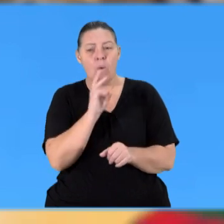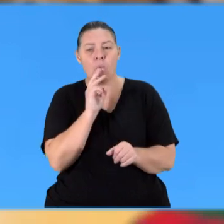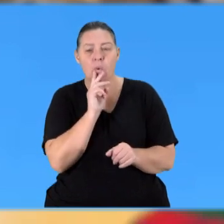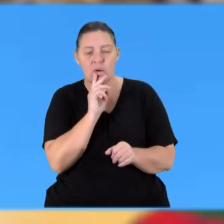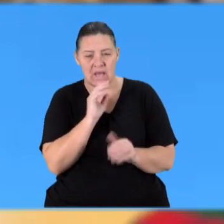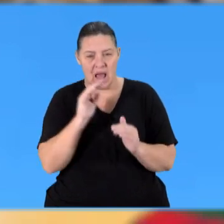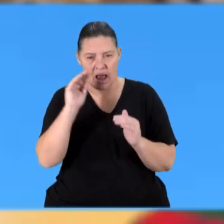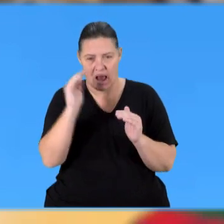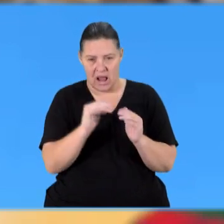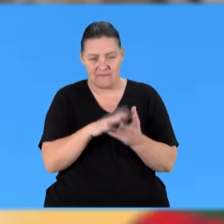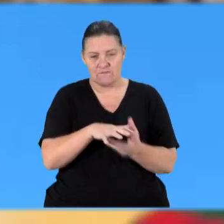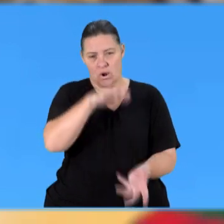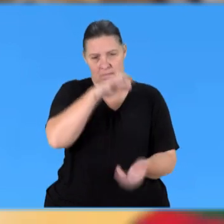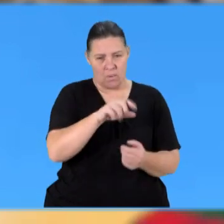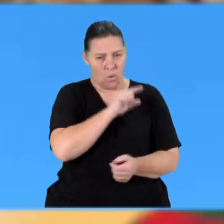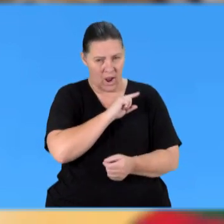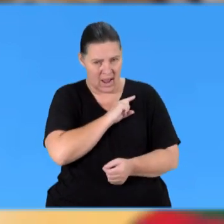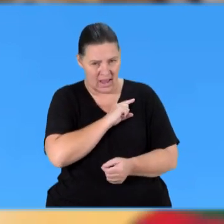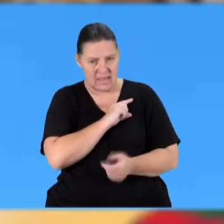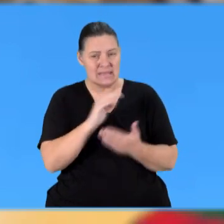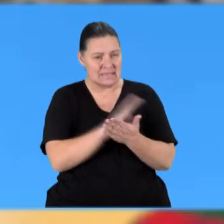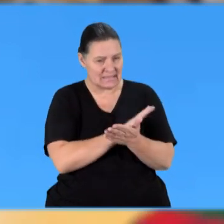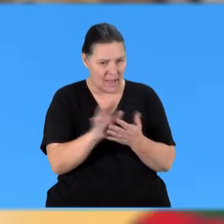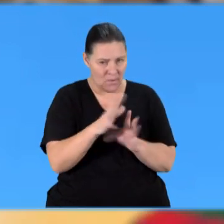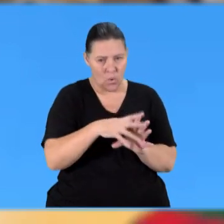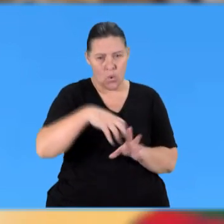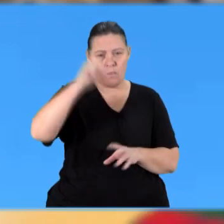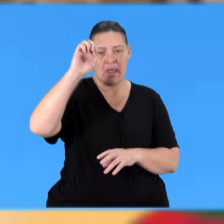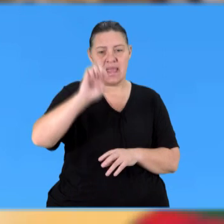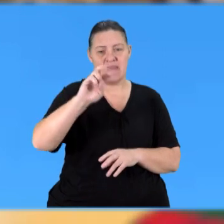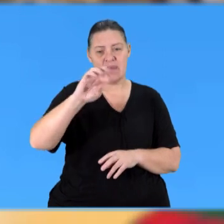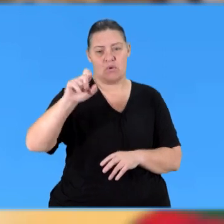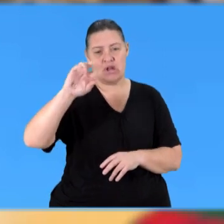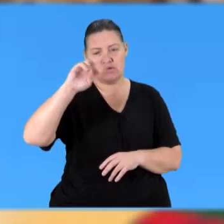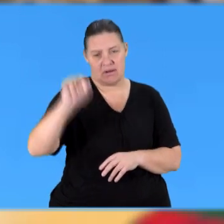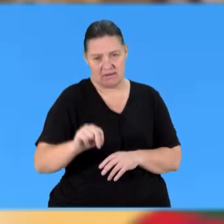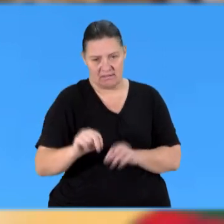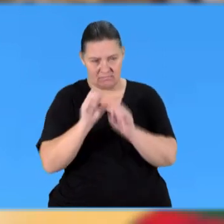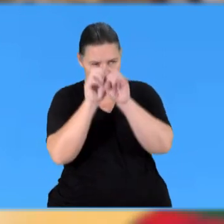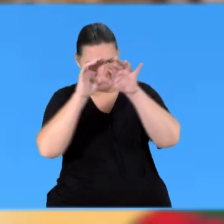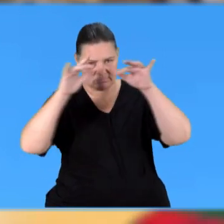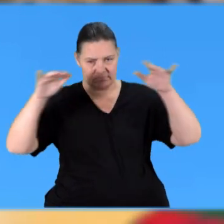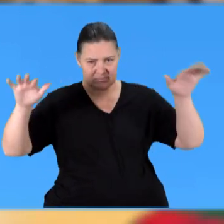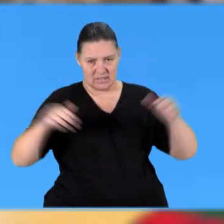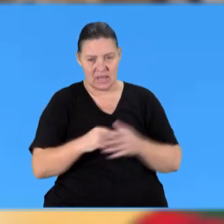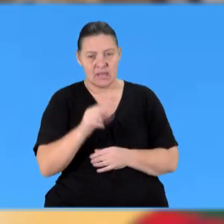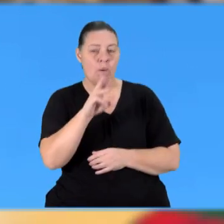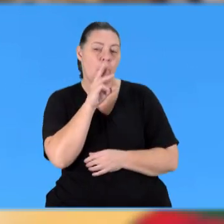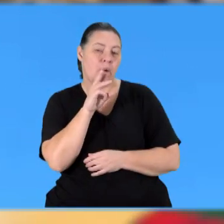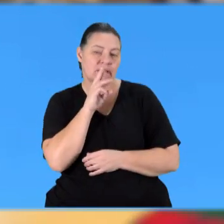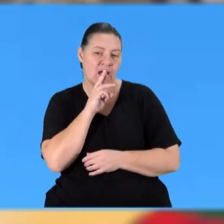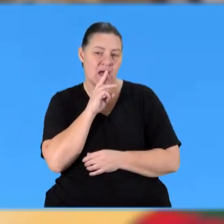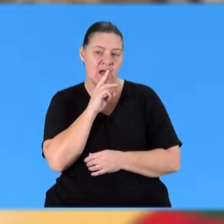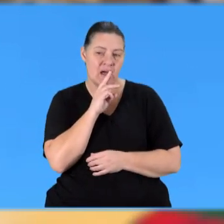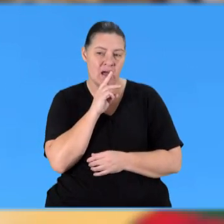some time, that water would have decreased in volume. That's because some of it would have evaporated into the surrounding. And you would